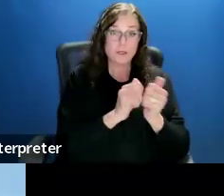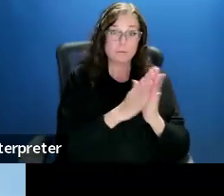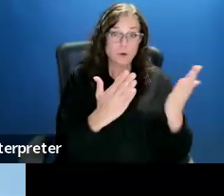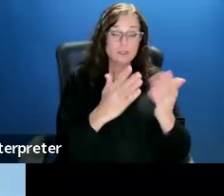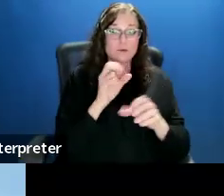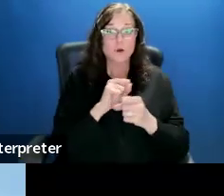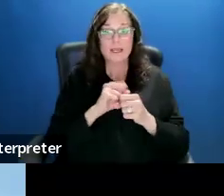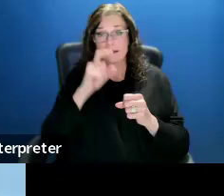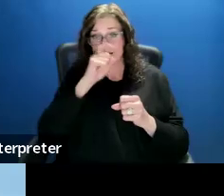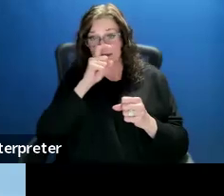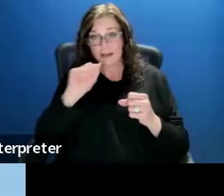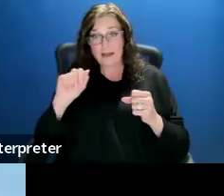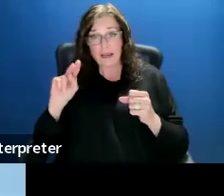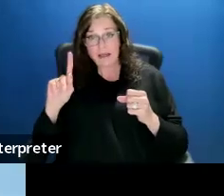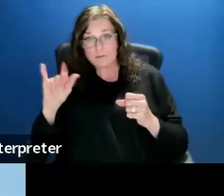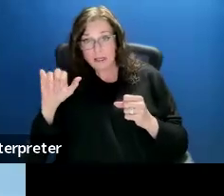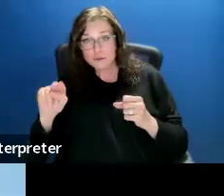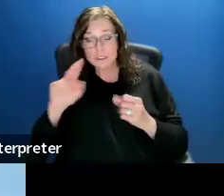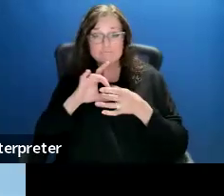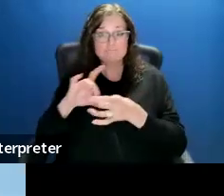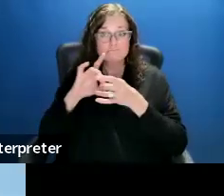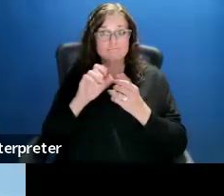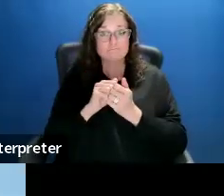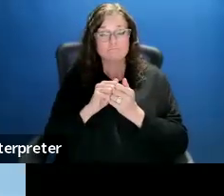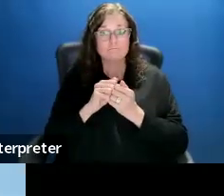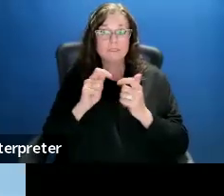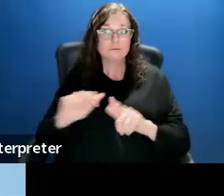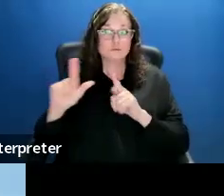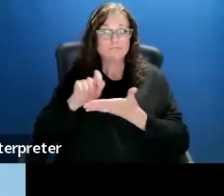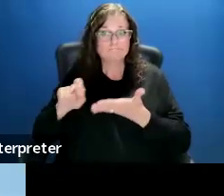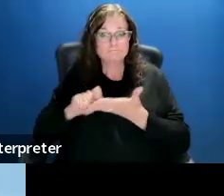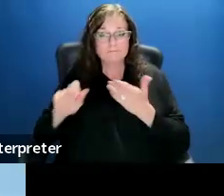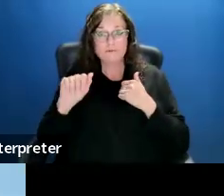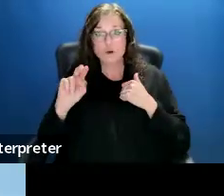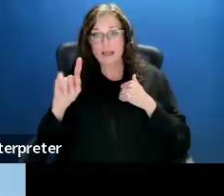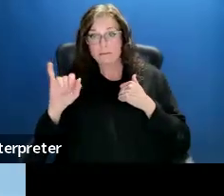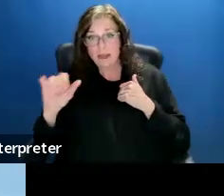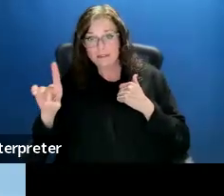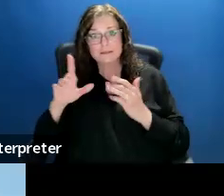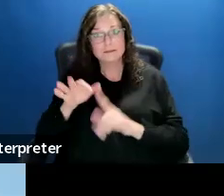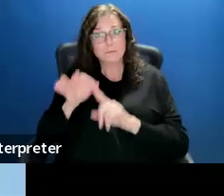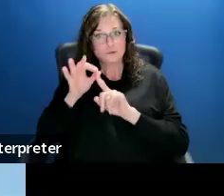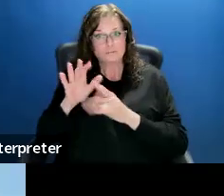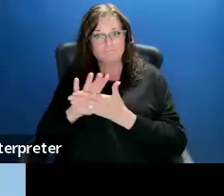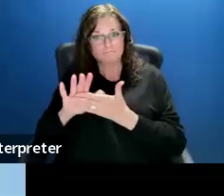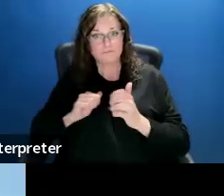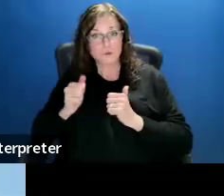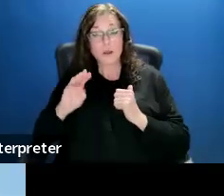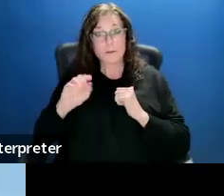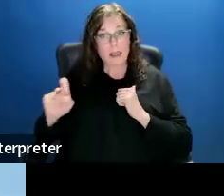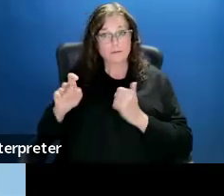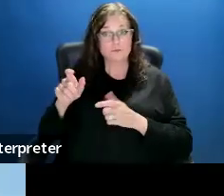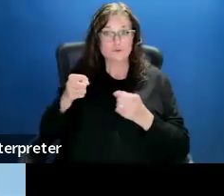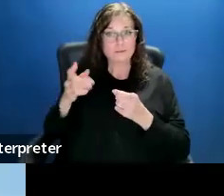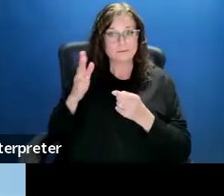in animation, often collaborating on screenplays for animated specials. Max also directs some of